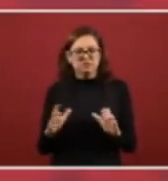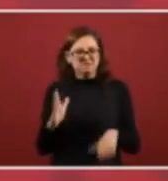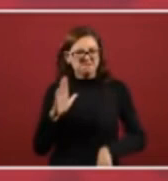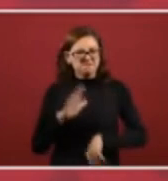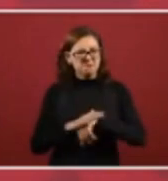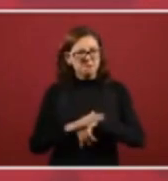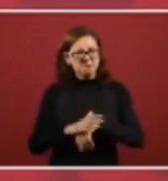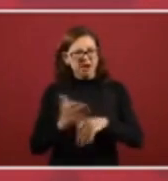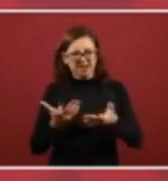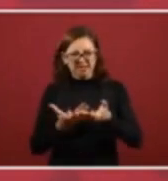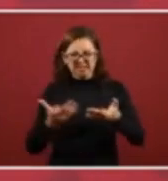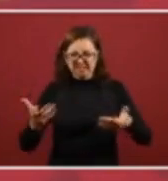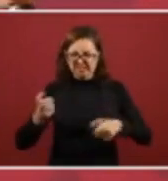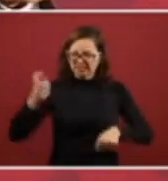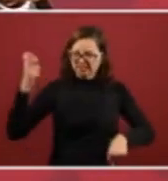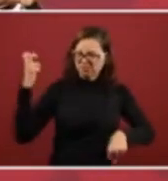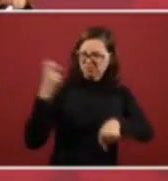have so much